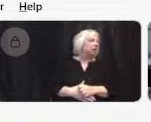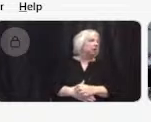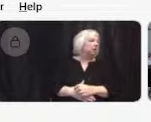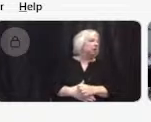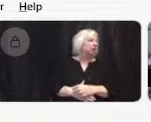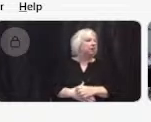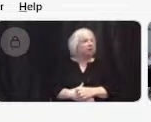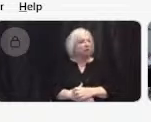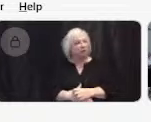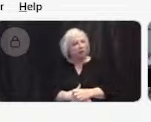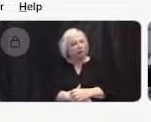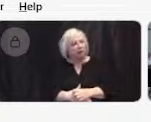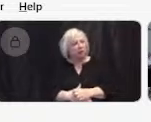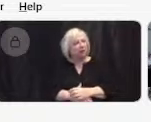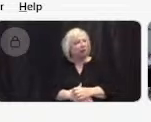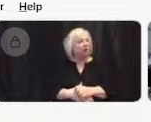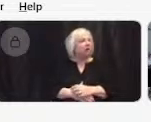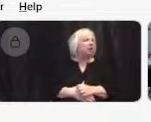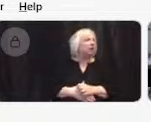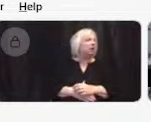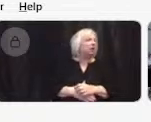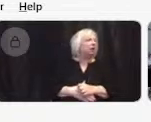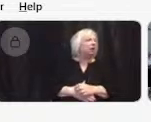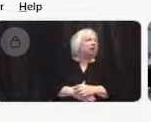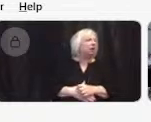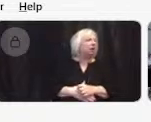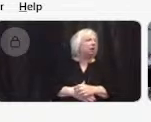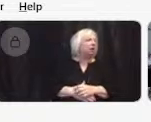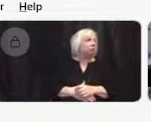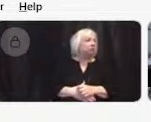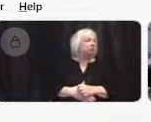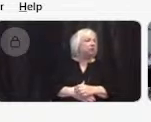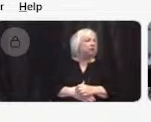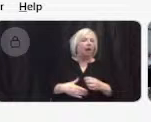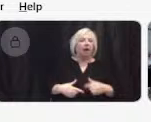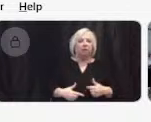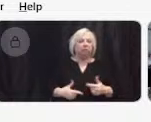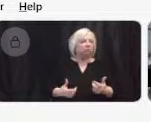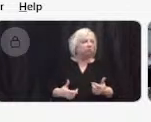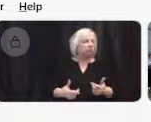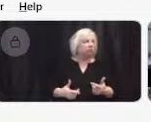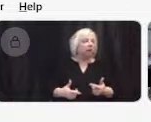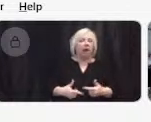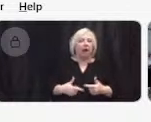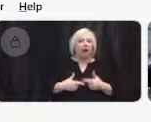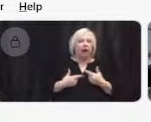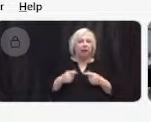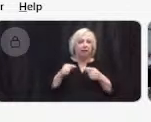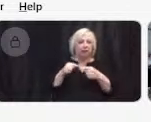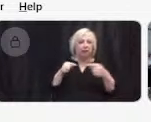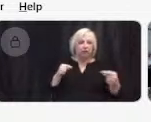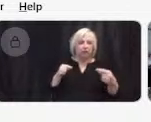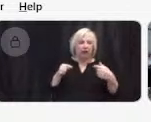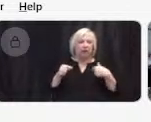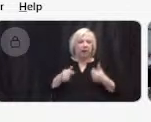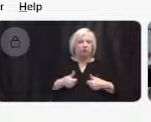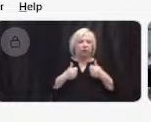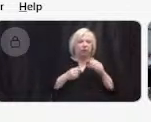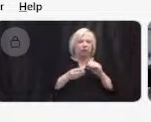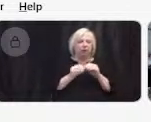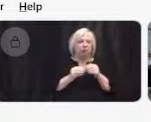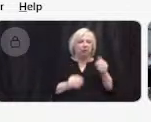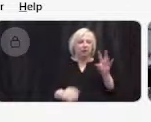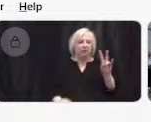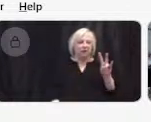Thank you. I oppose the property as well. I've lived straight across the street. I'm in number 17 for a little